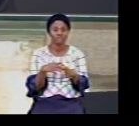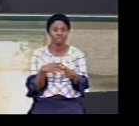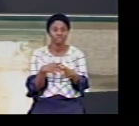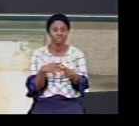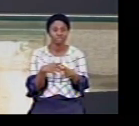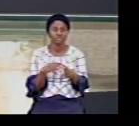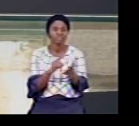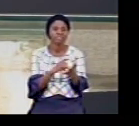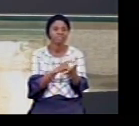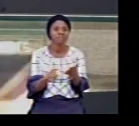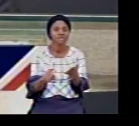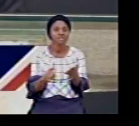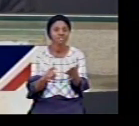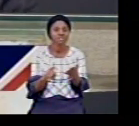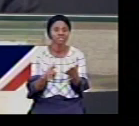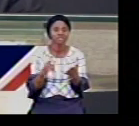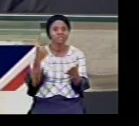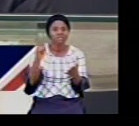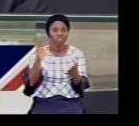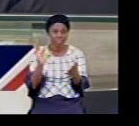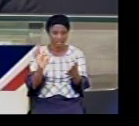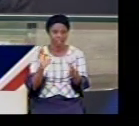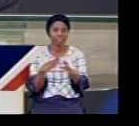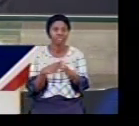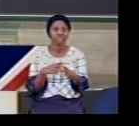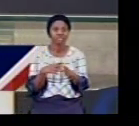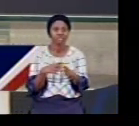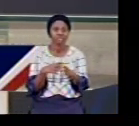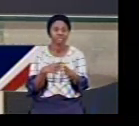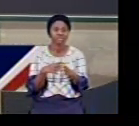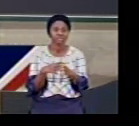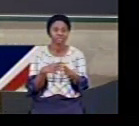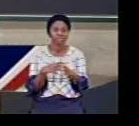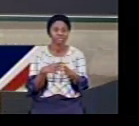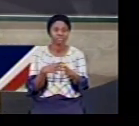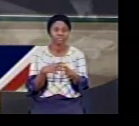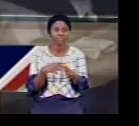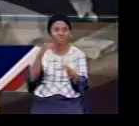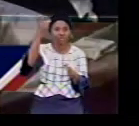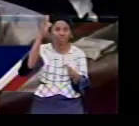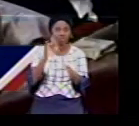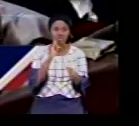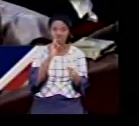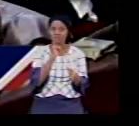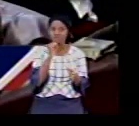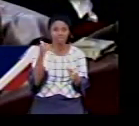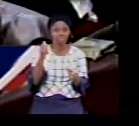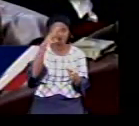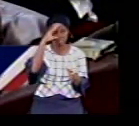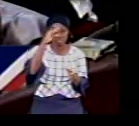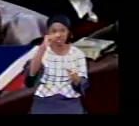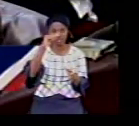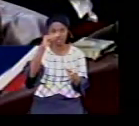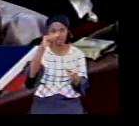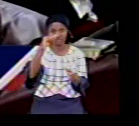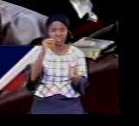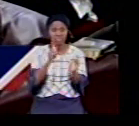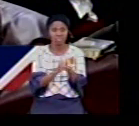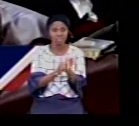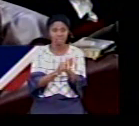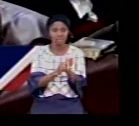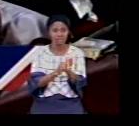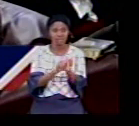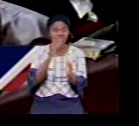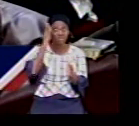verse 19, Numbers 23, verse 19. God is not a man that he